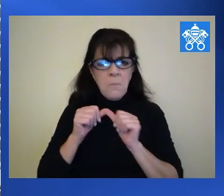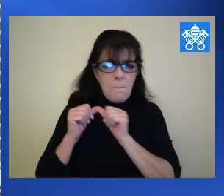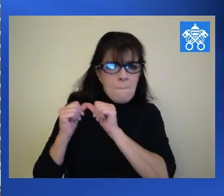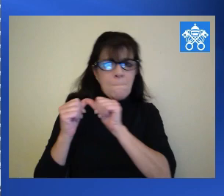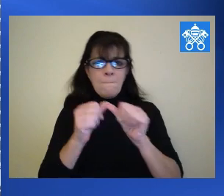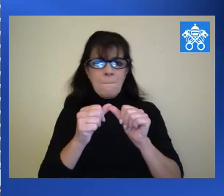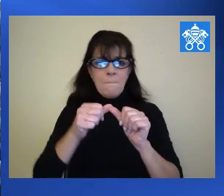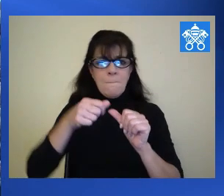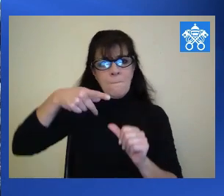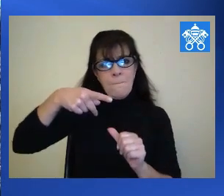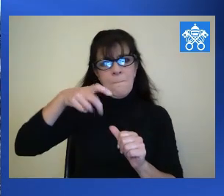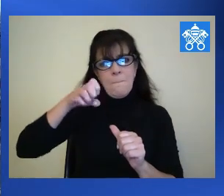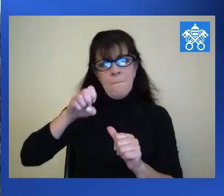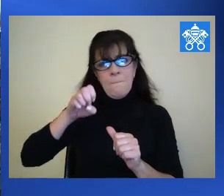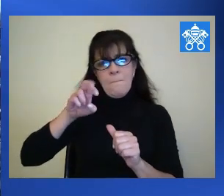What is perseverance?